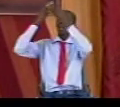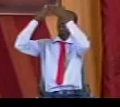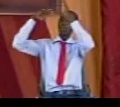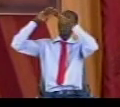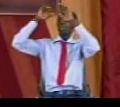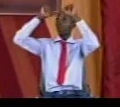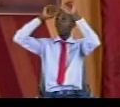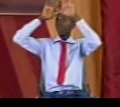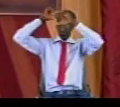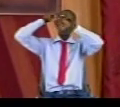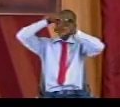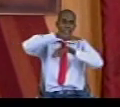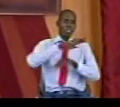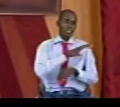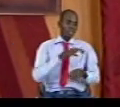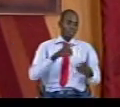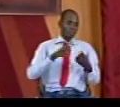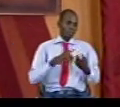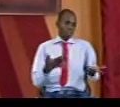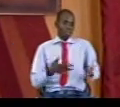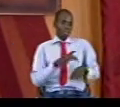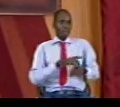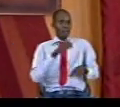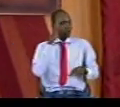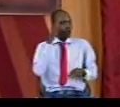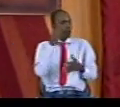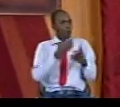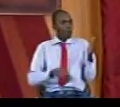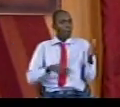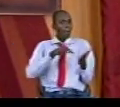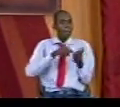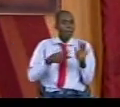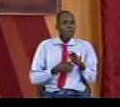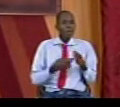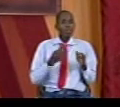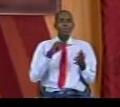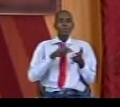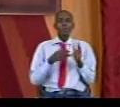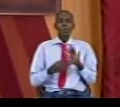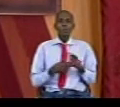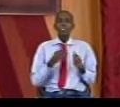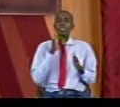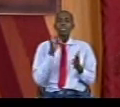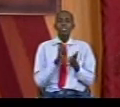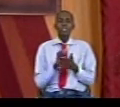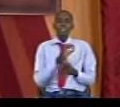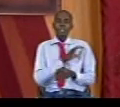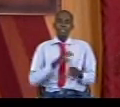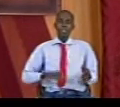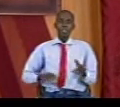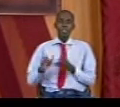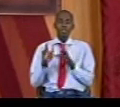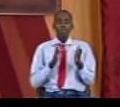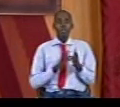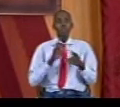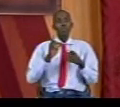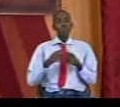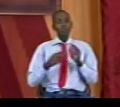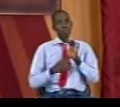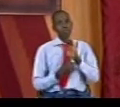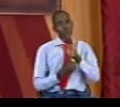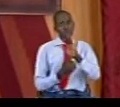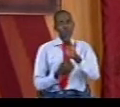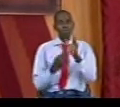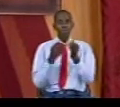for a purpose. For what purpose? Did the Father send the Lord Jesus Christ, number one, to reveal the truth